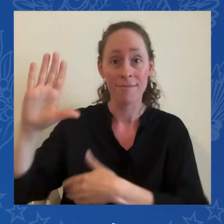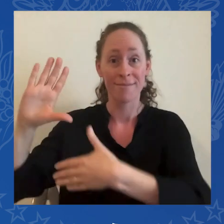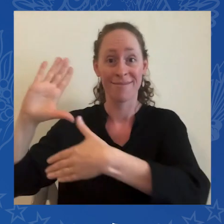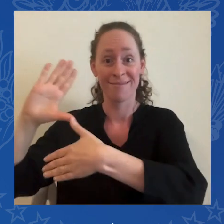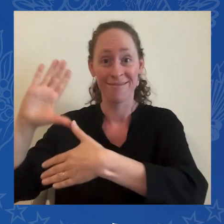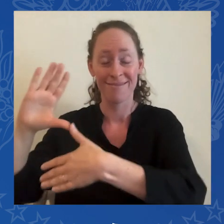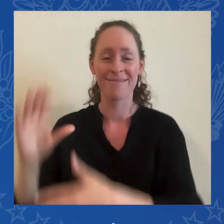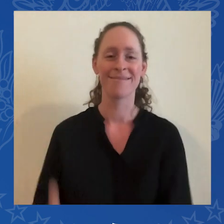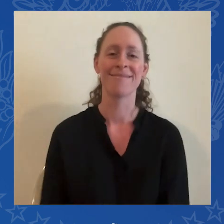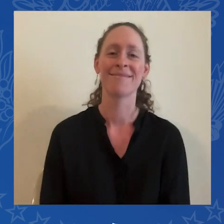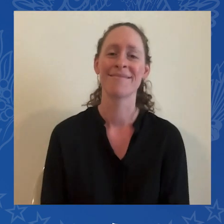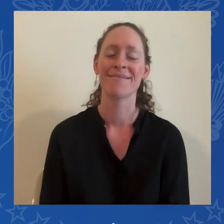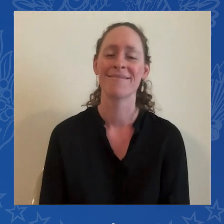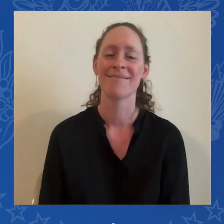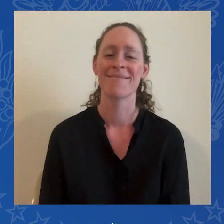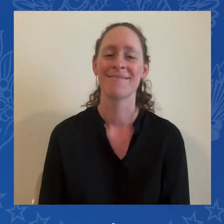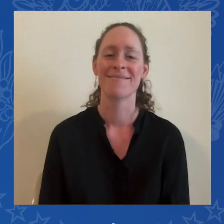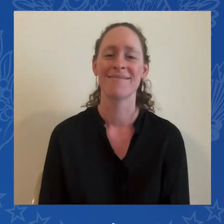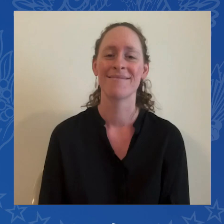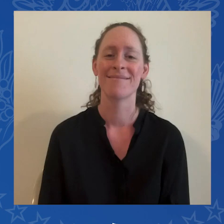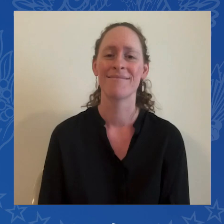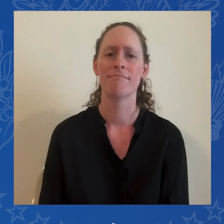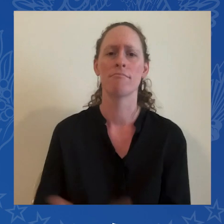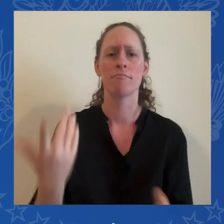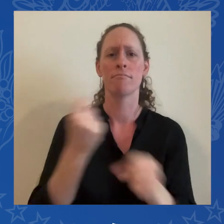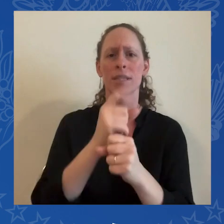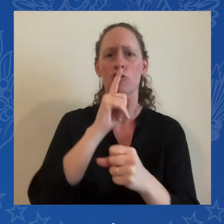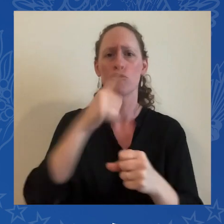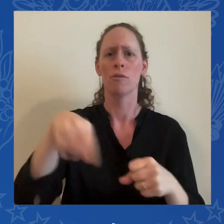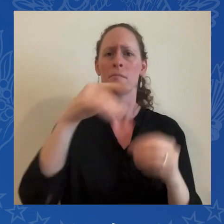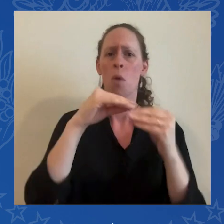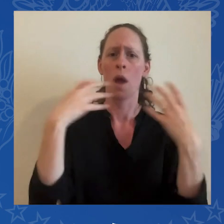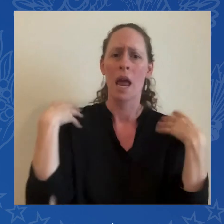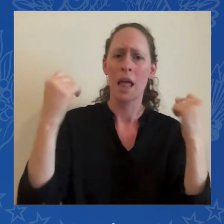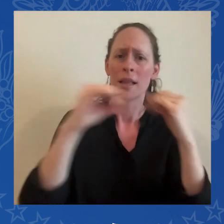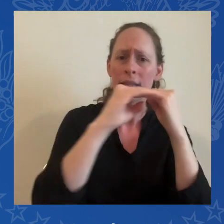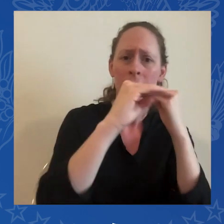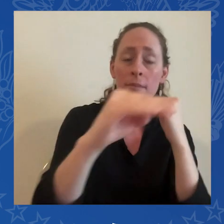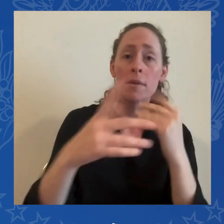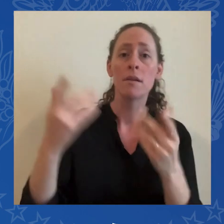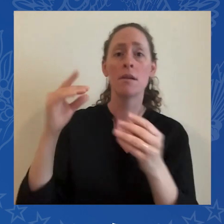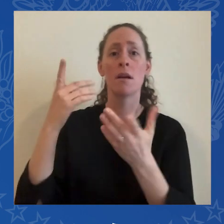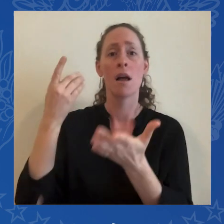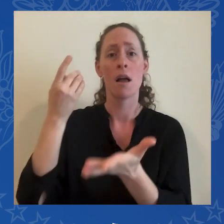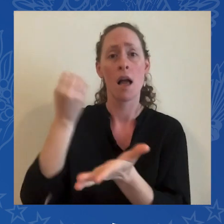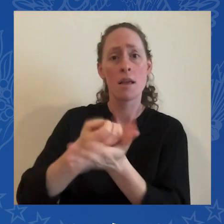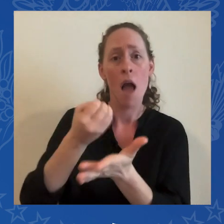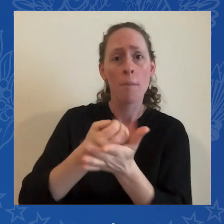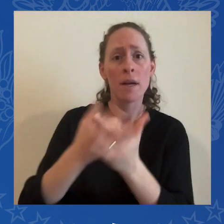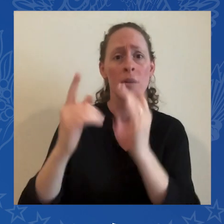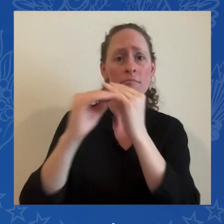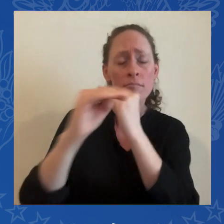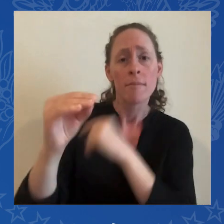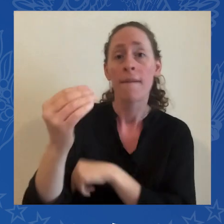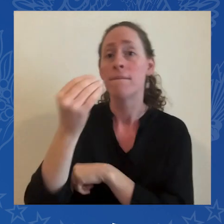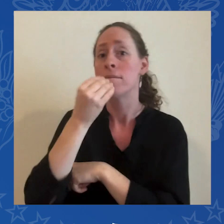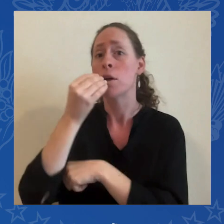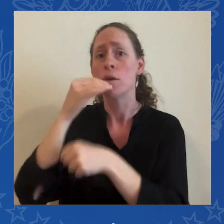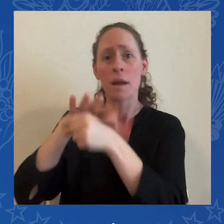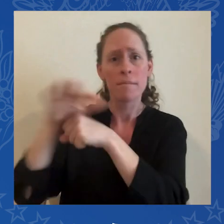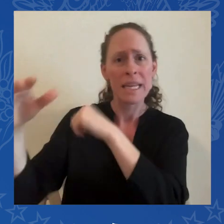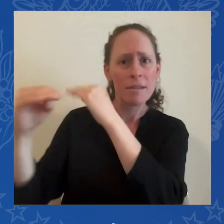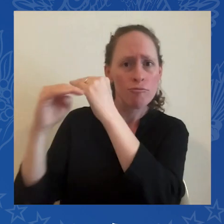shared climate security, health security, and food security, and economic security. All four are critical. We started